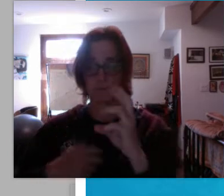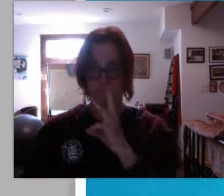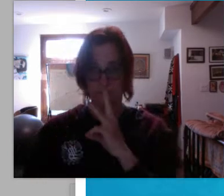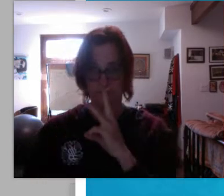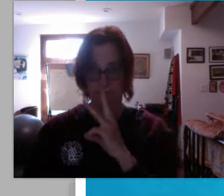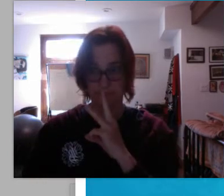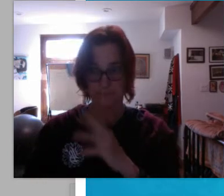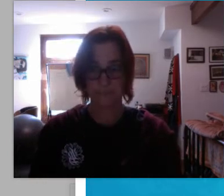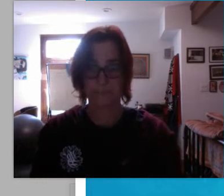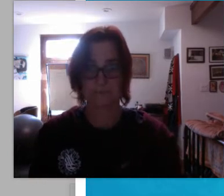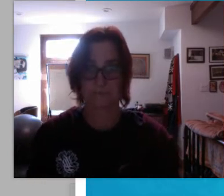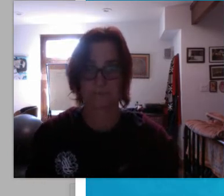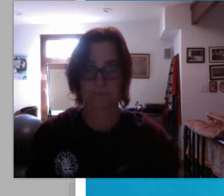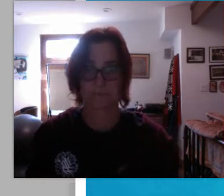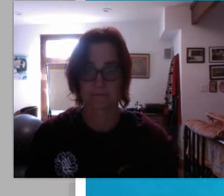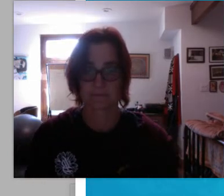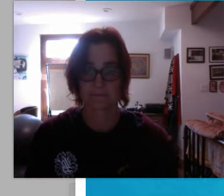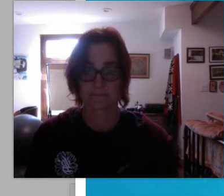water.